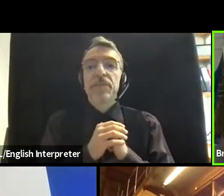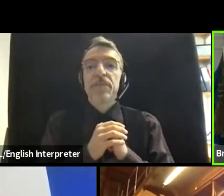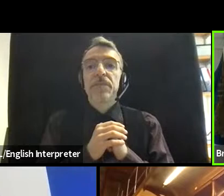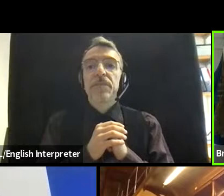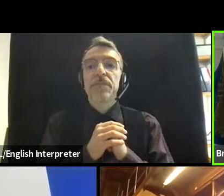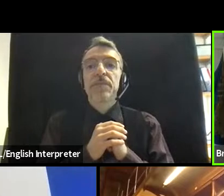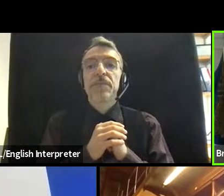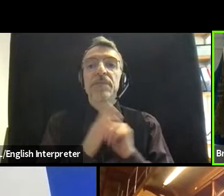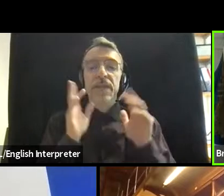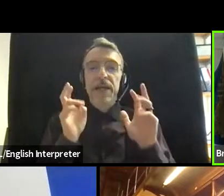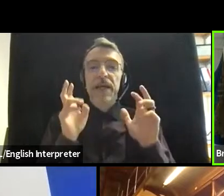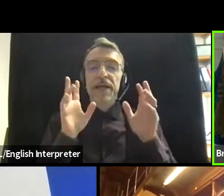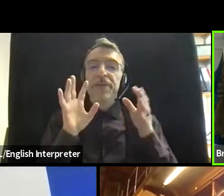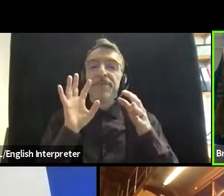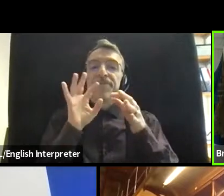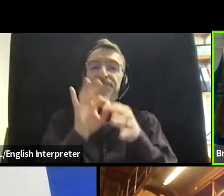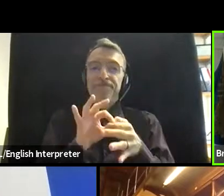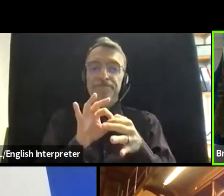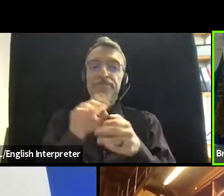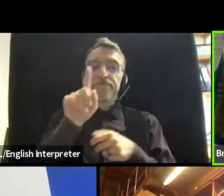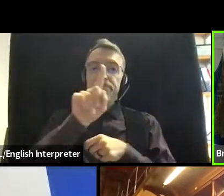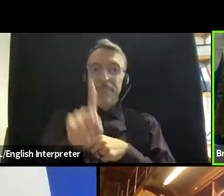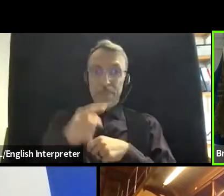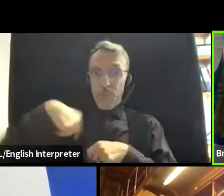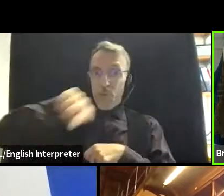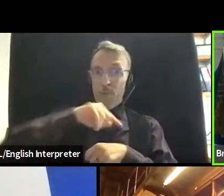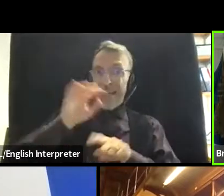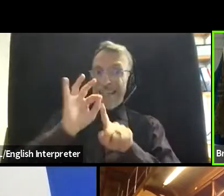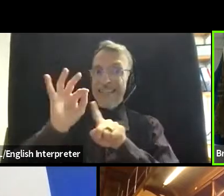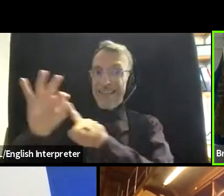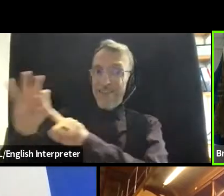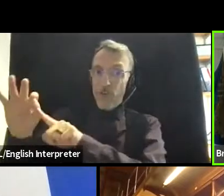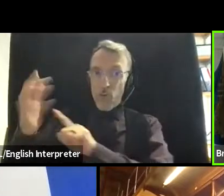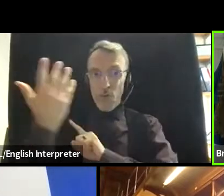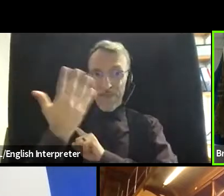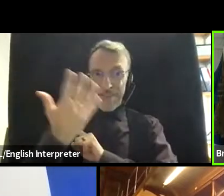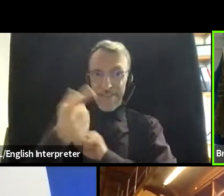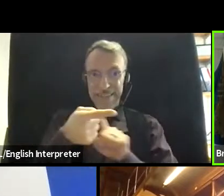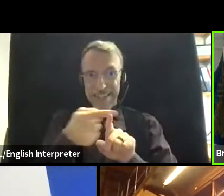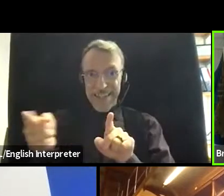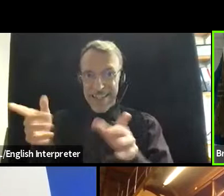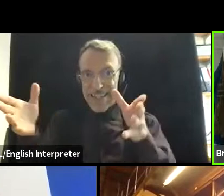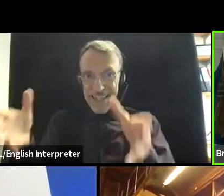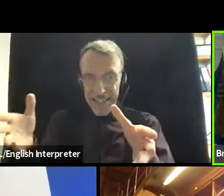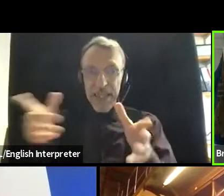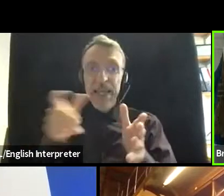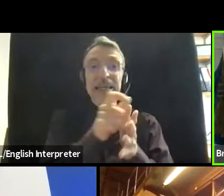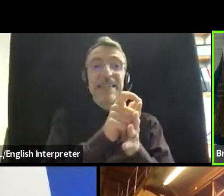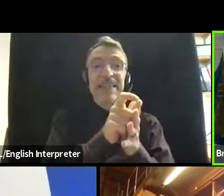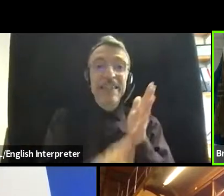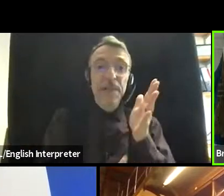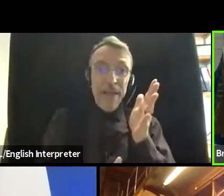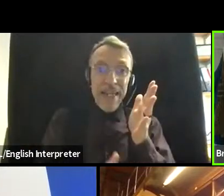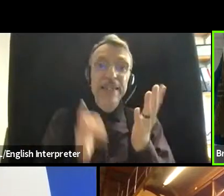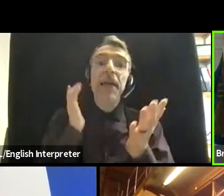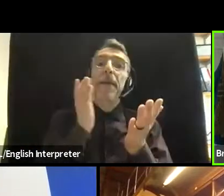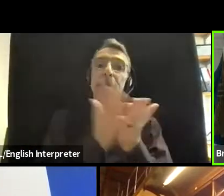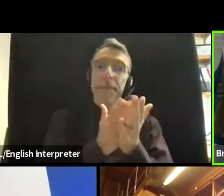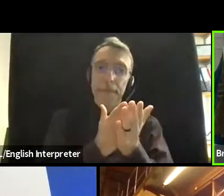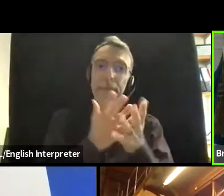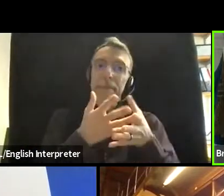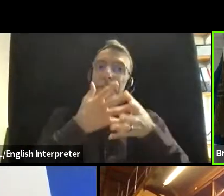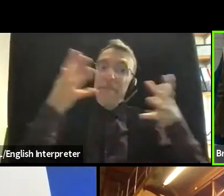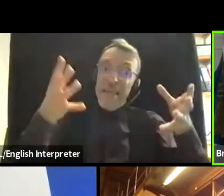just in terms of the people that we interviewed, I think disability definitely was one of the